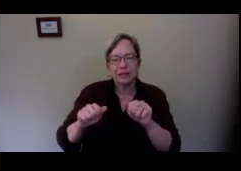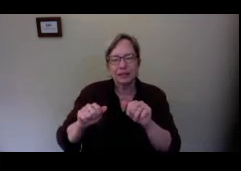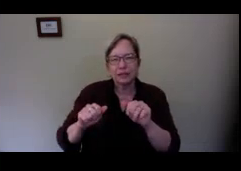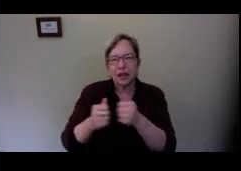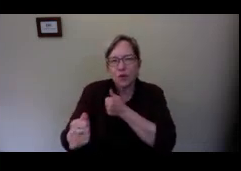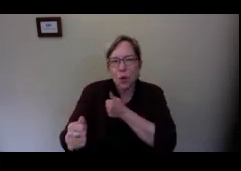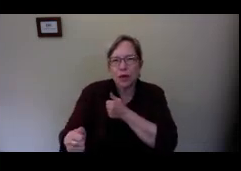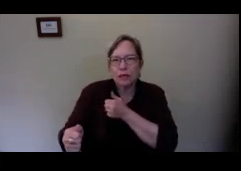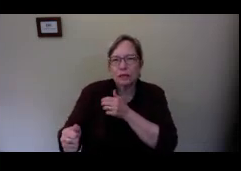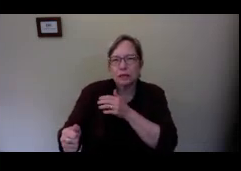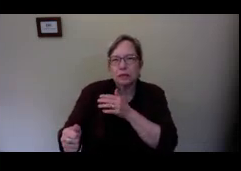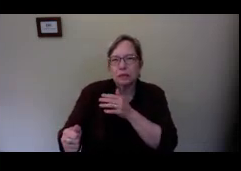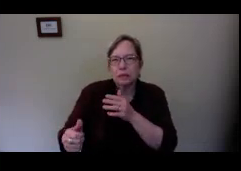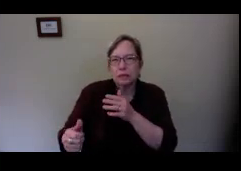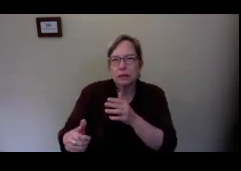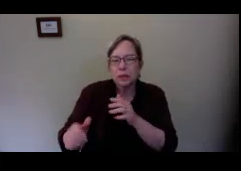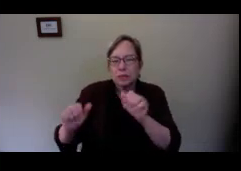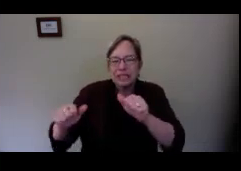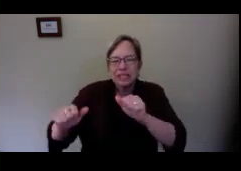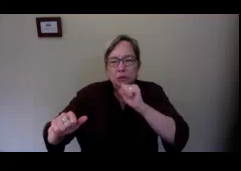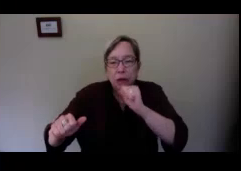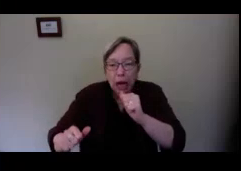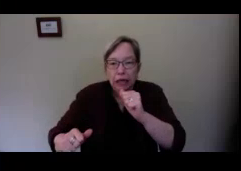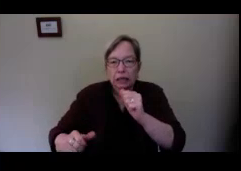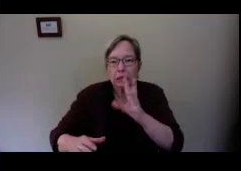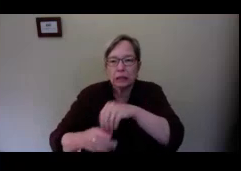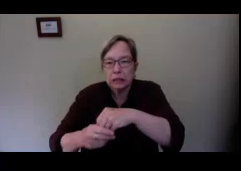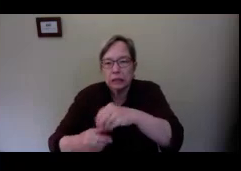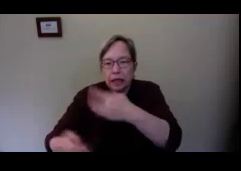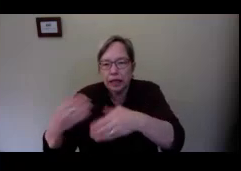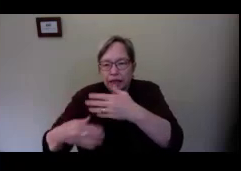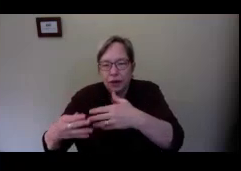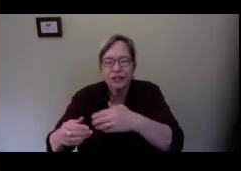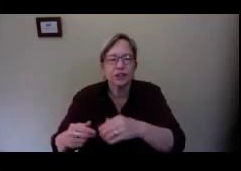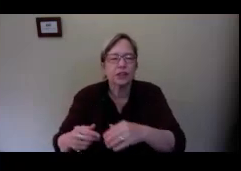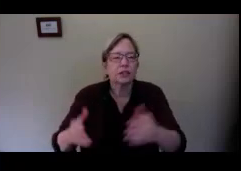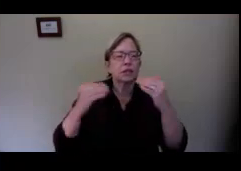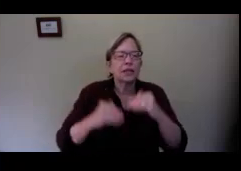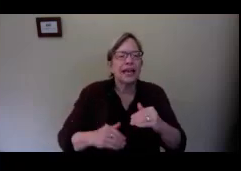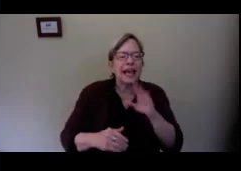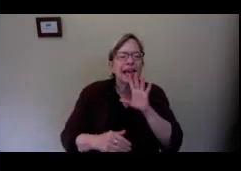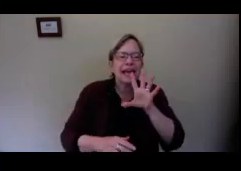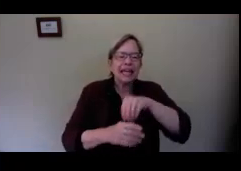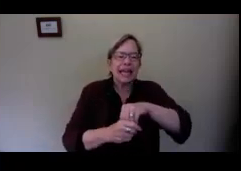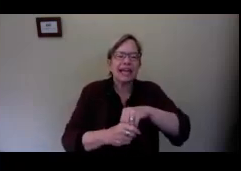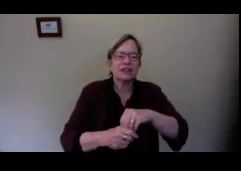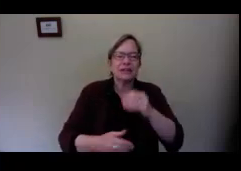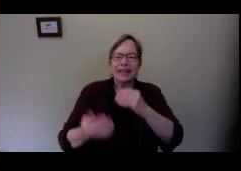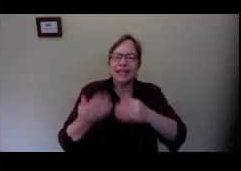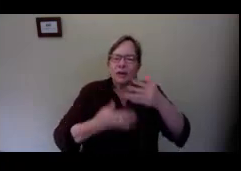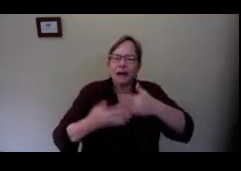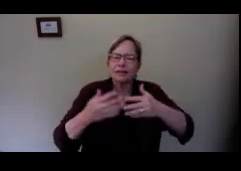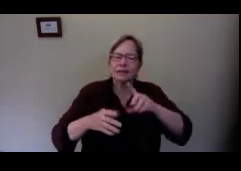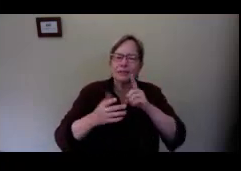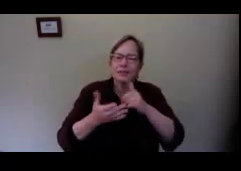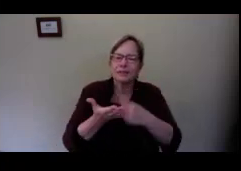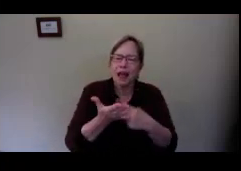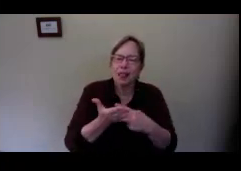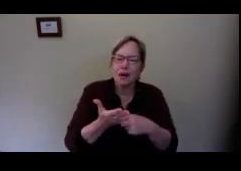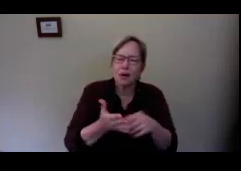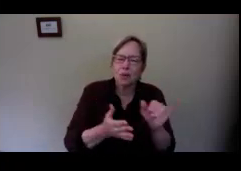entering into the interactive process. And engage in interactive dialogue as well to meet the needs of the tenant. Next